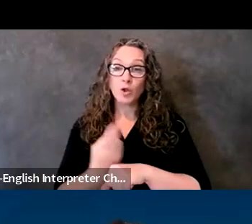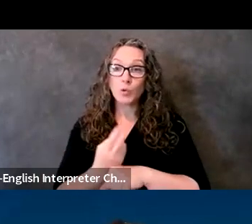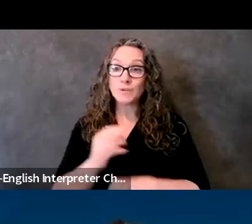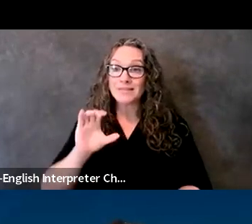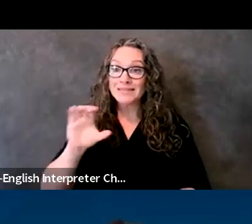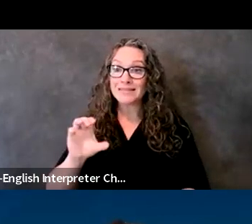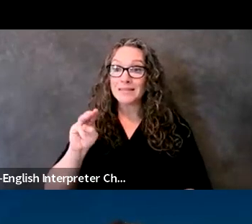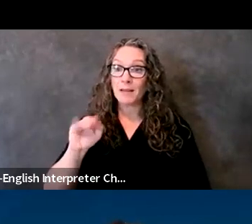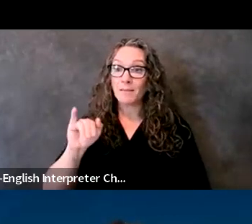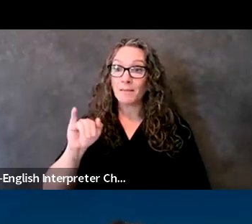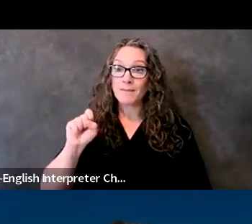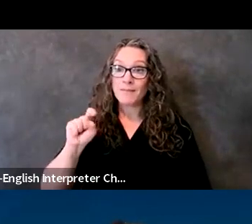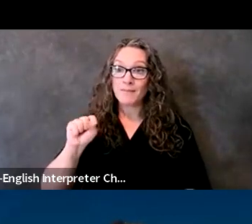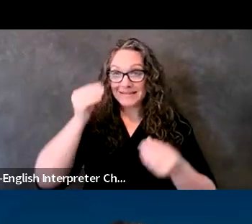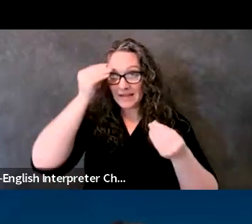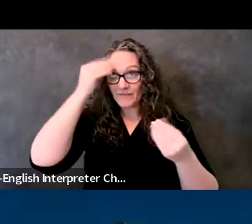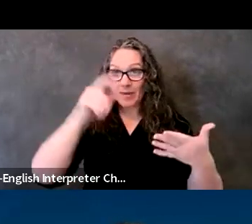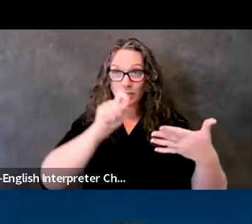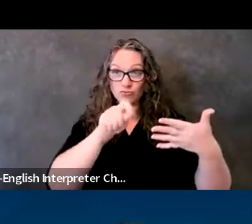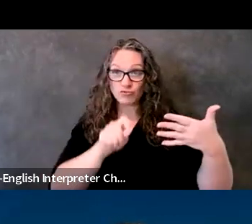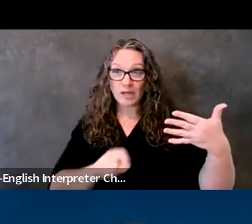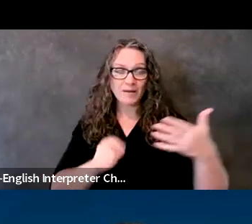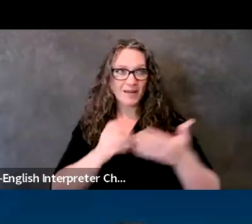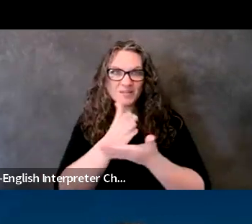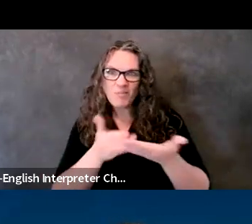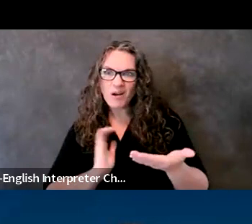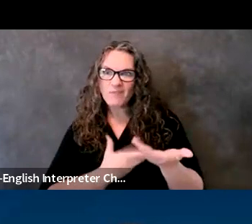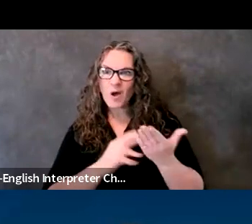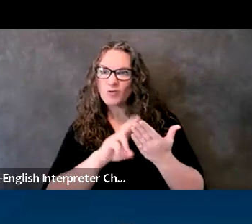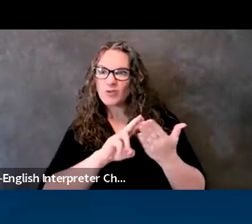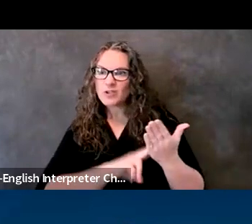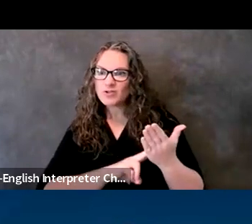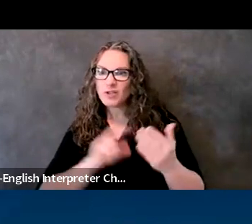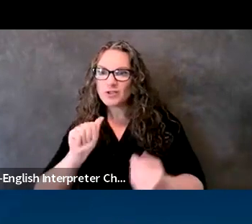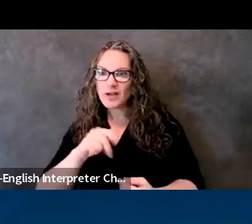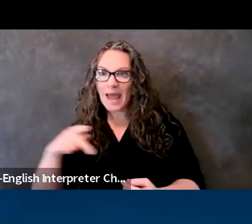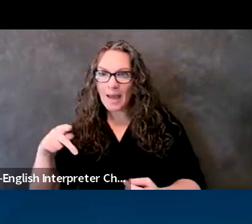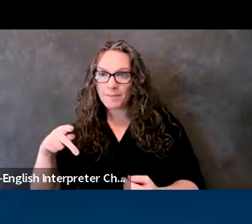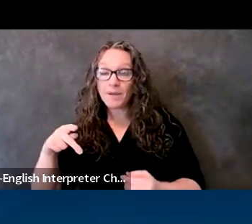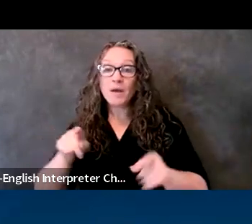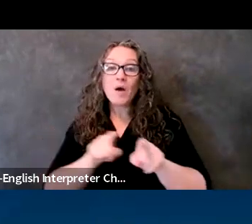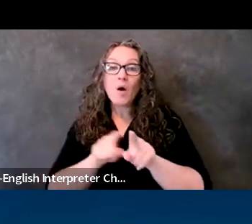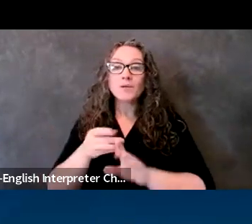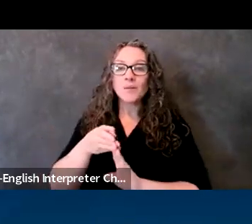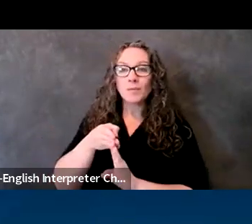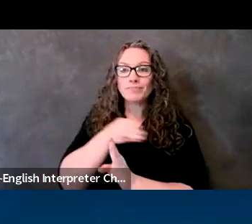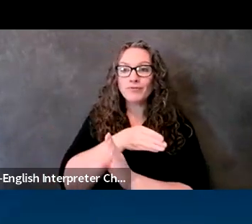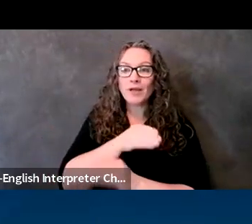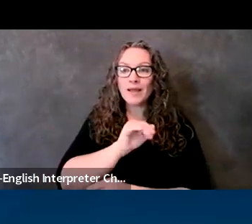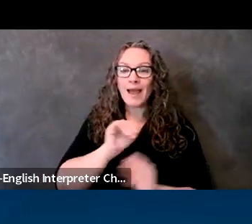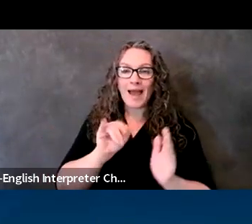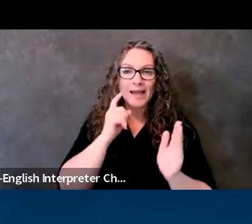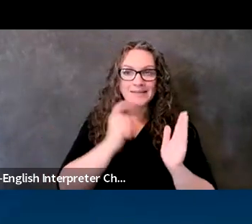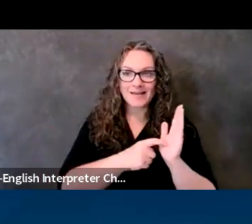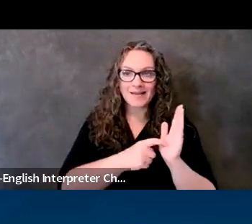information. It's part of our new registration app. But it's also that pre-identification. I see a lot of questions in the